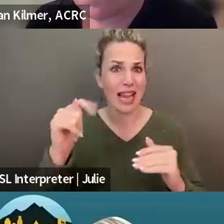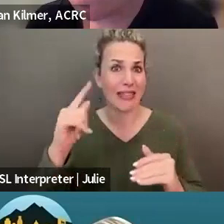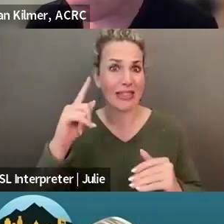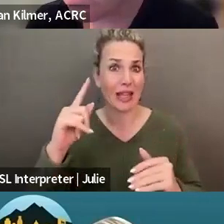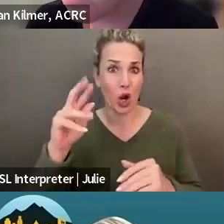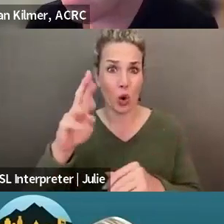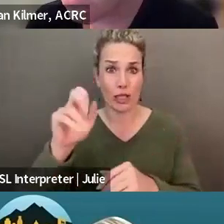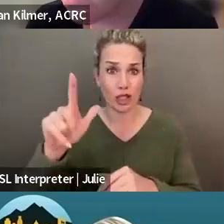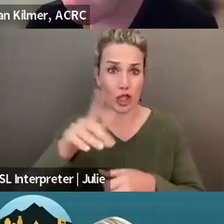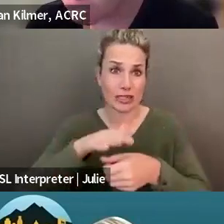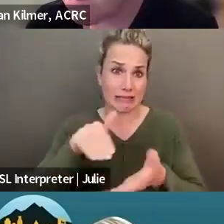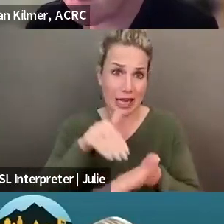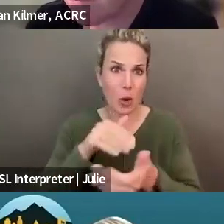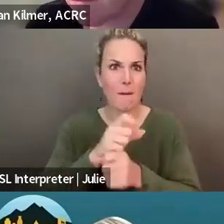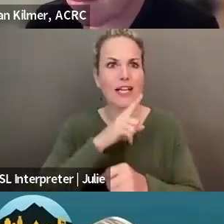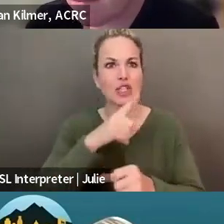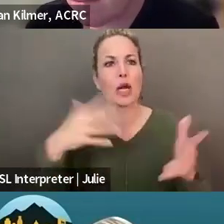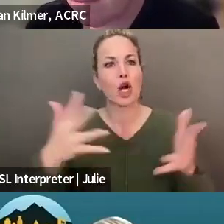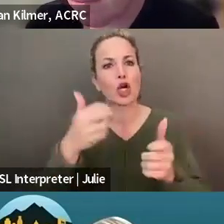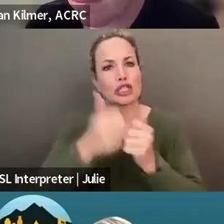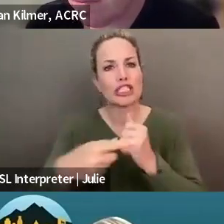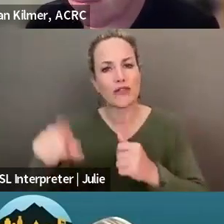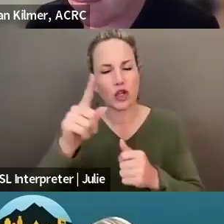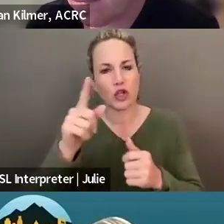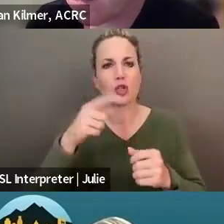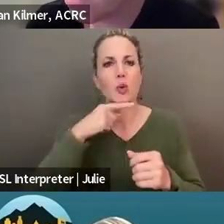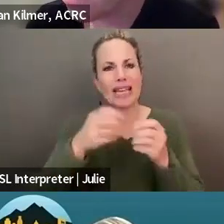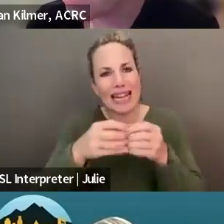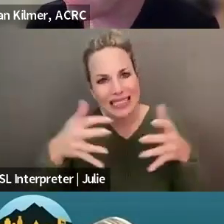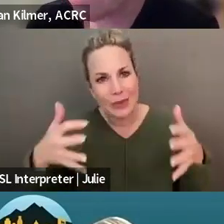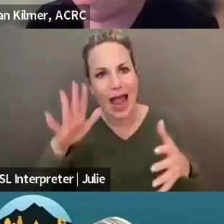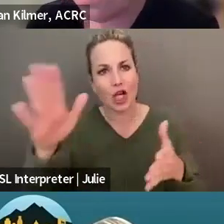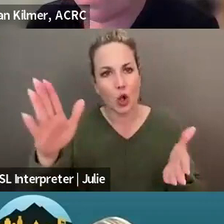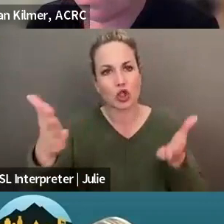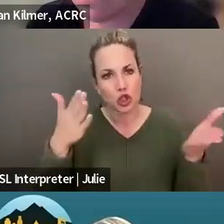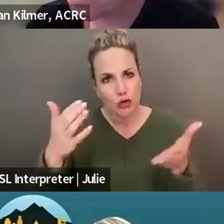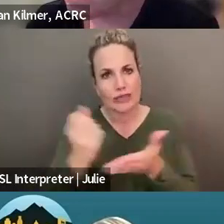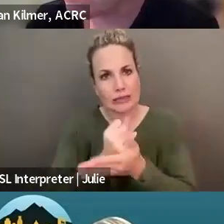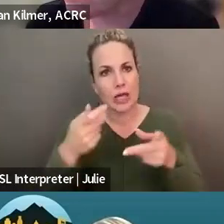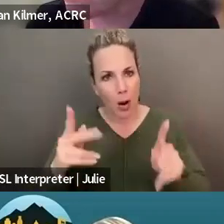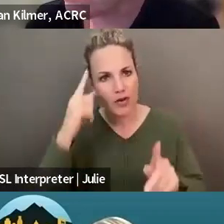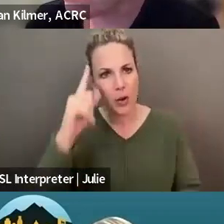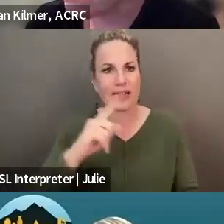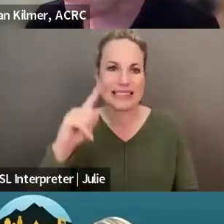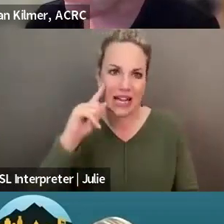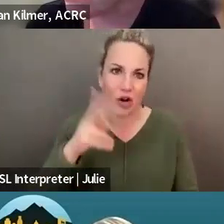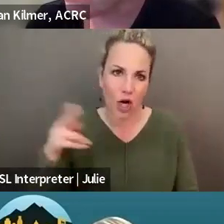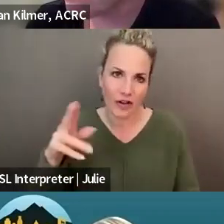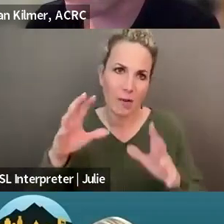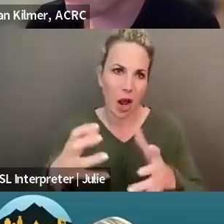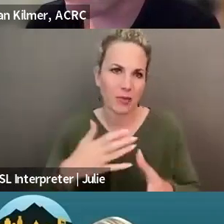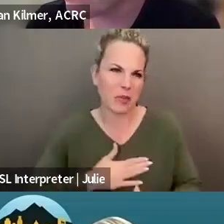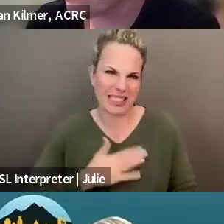again, just want to make sure we encourage each of you to expand your service opportunities for our deaf and hard of hearing population,